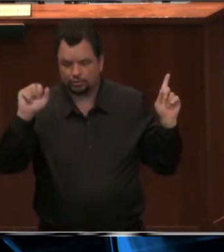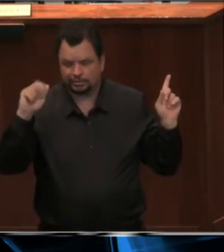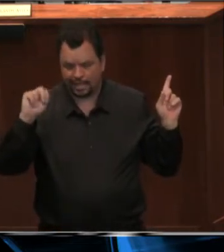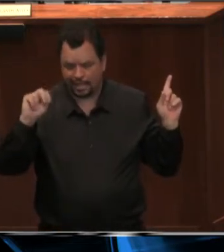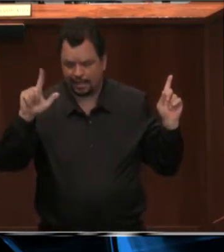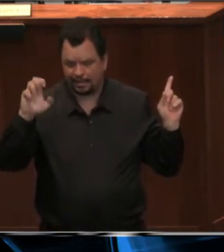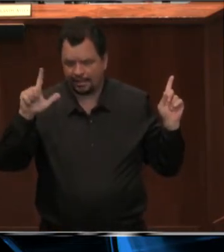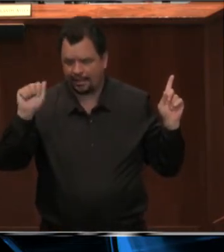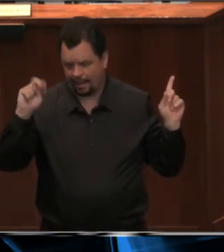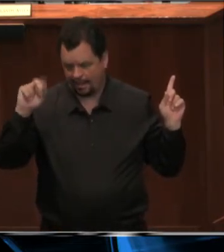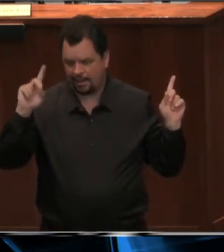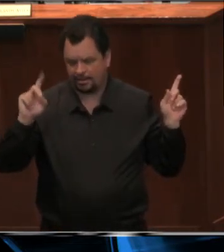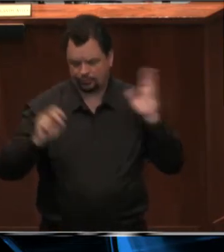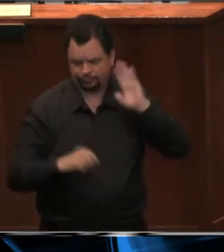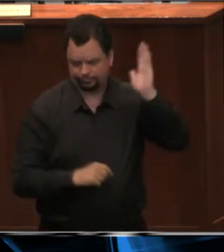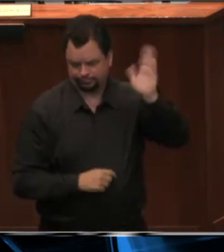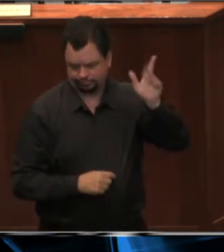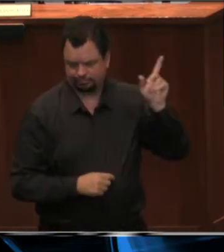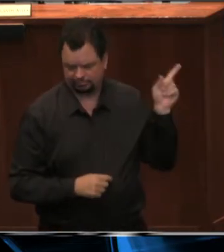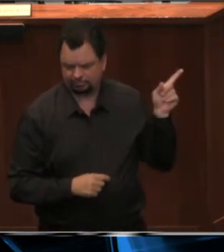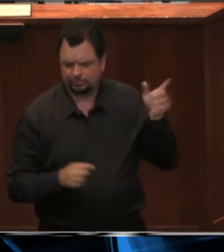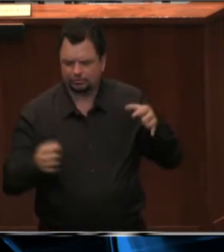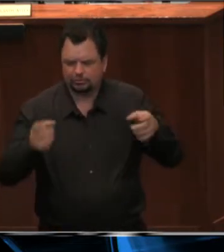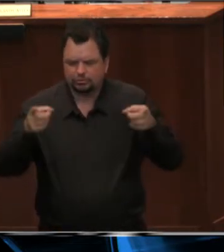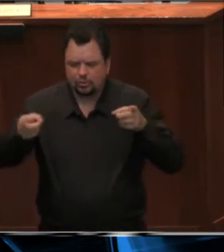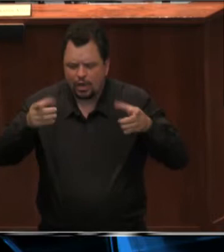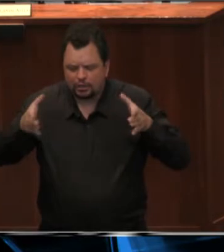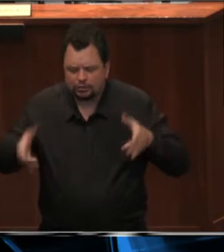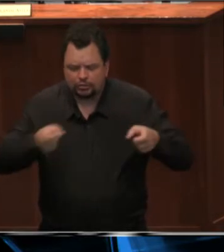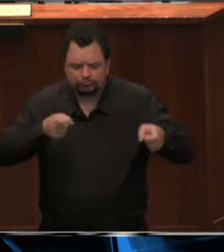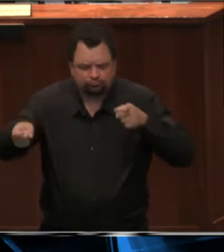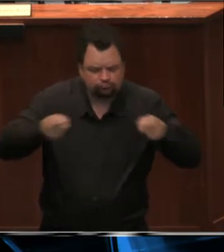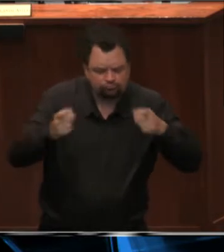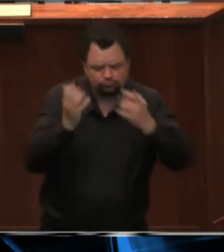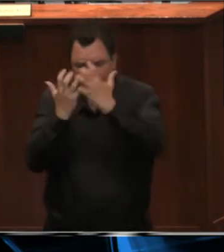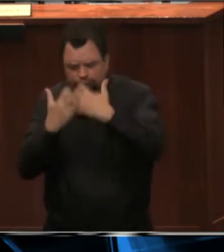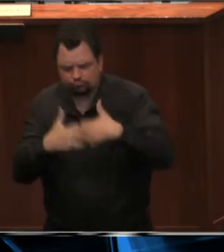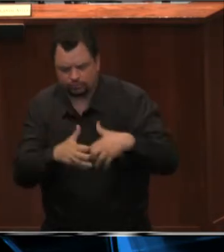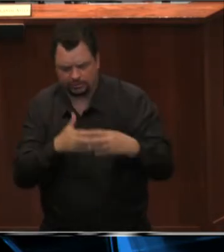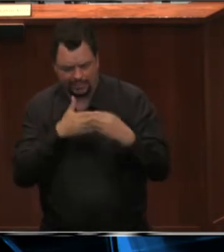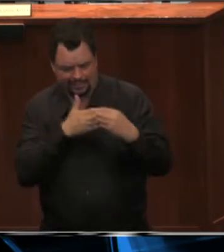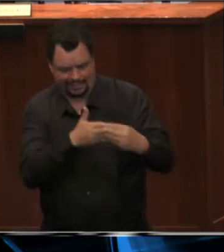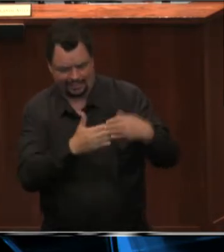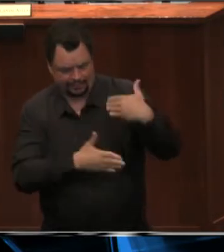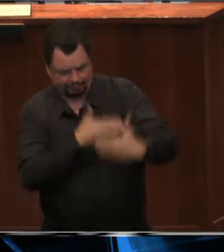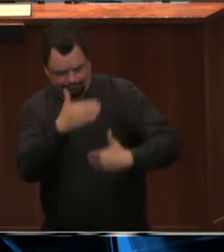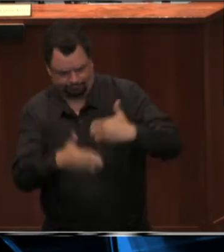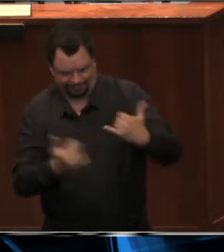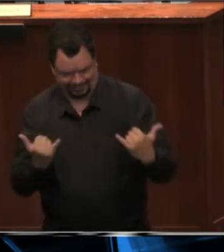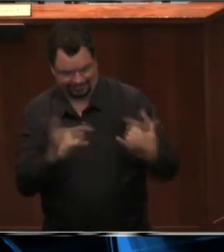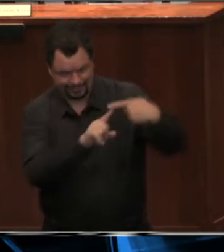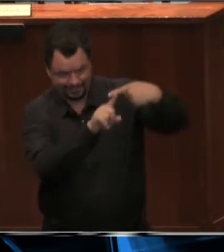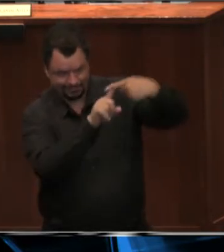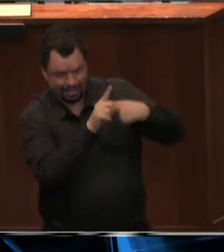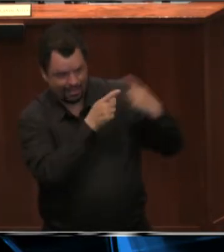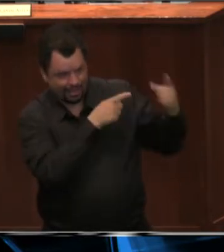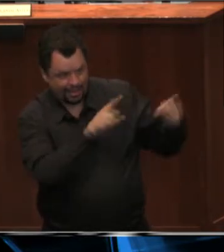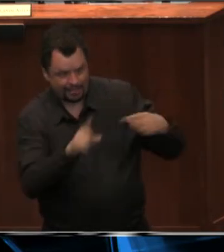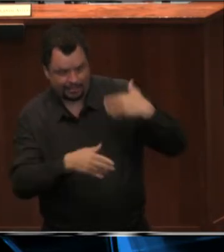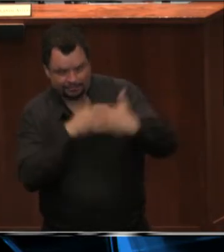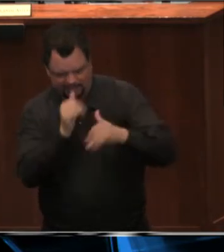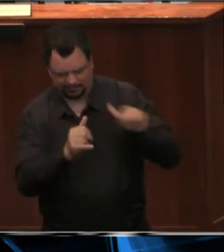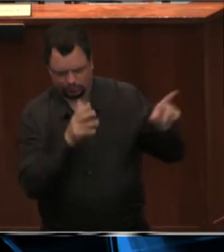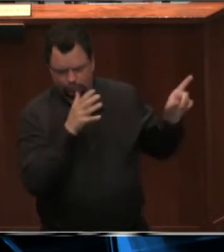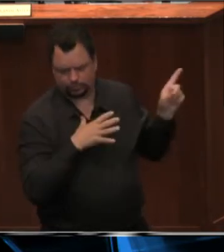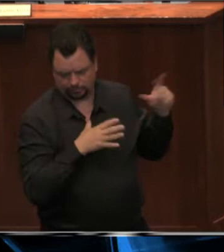department through these interesting times of the last month. And guided by three key principles that I'd